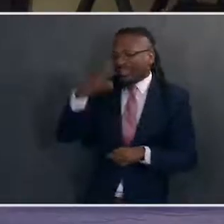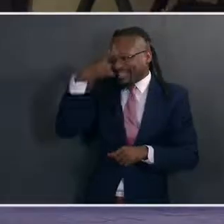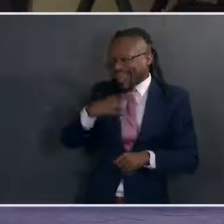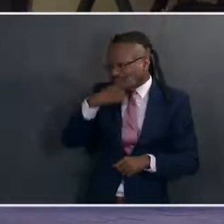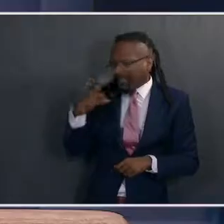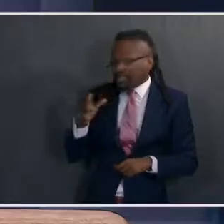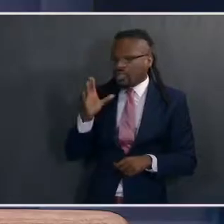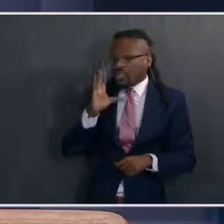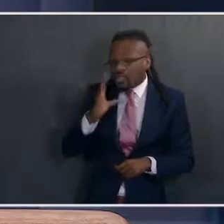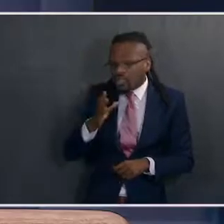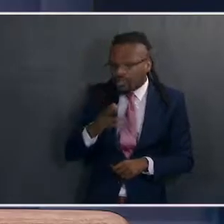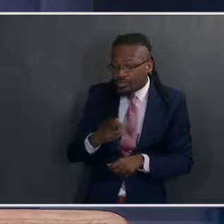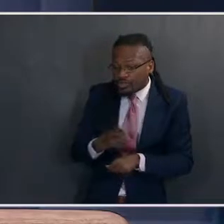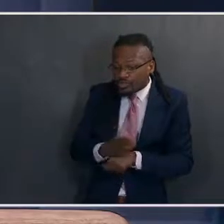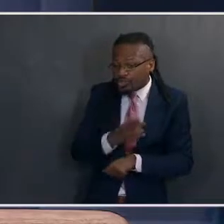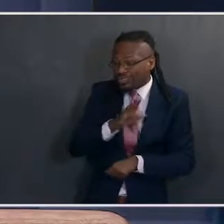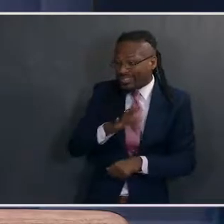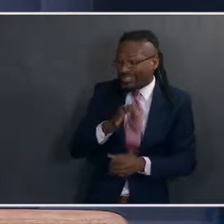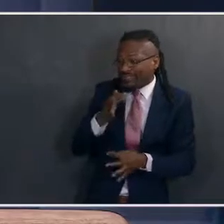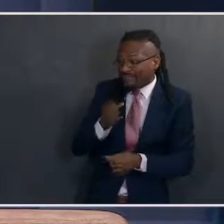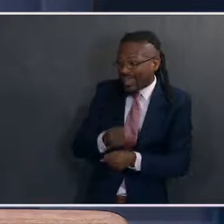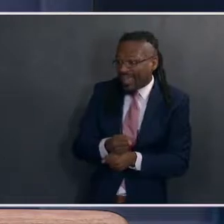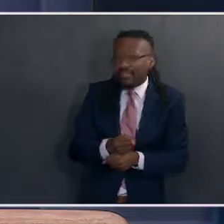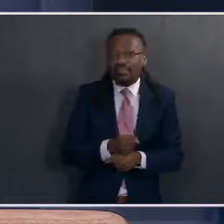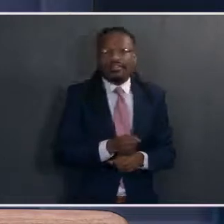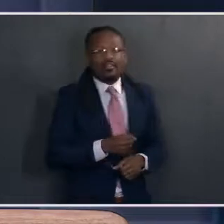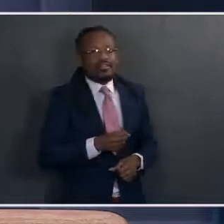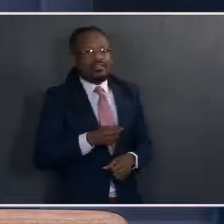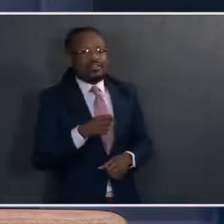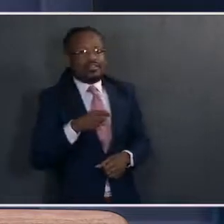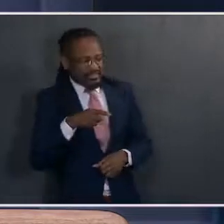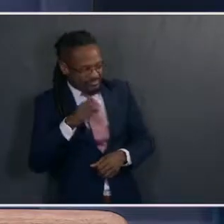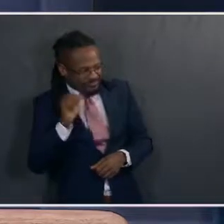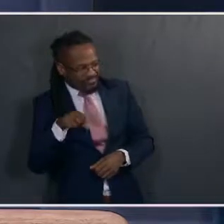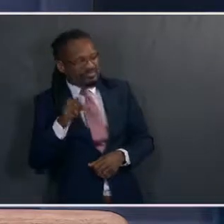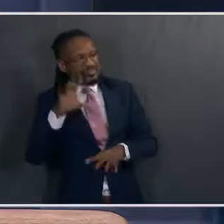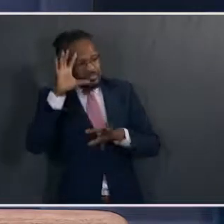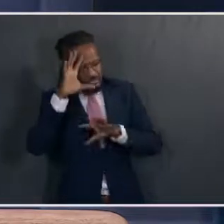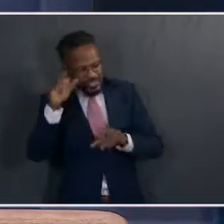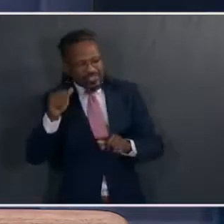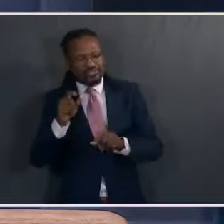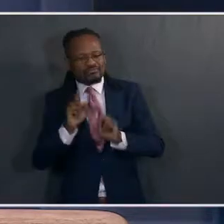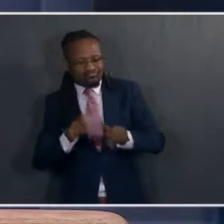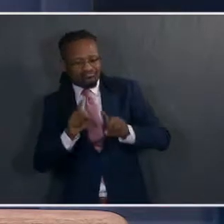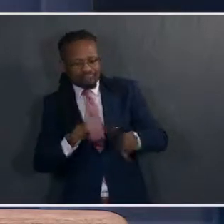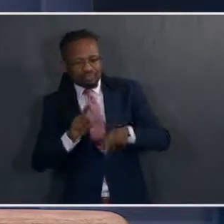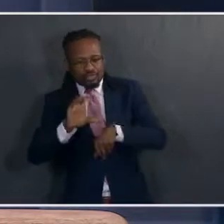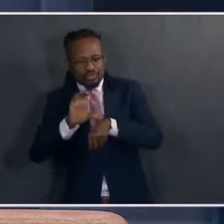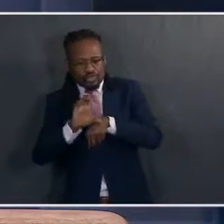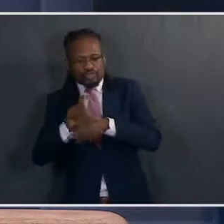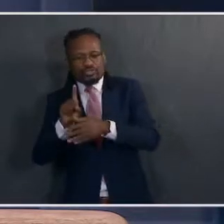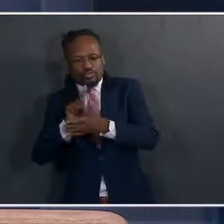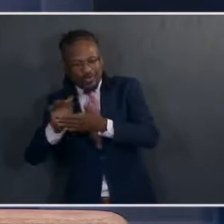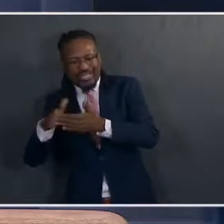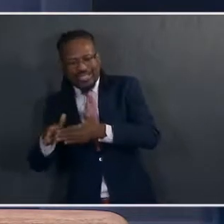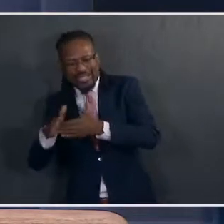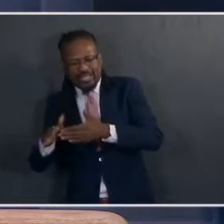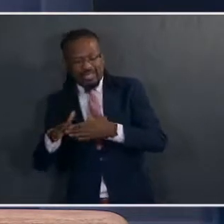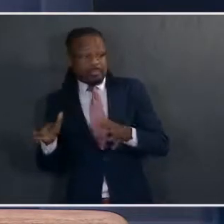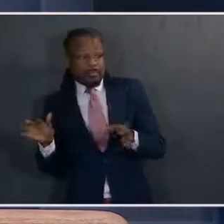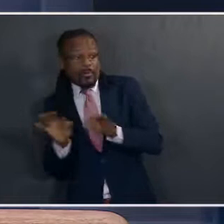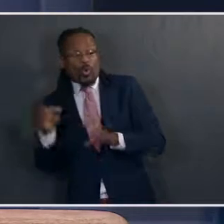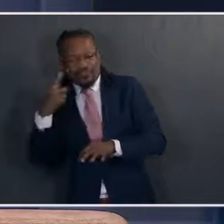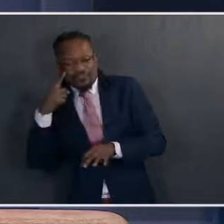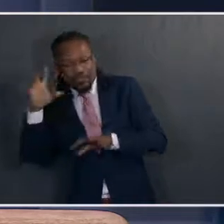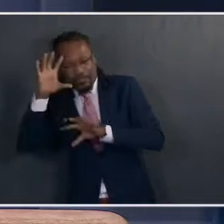making? He does attend church nearly every weekend, and that's something that's important to him personally and to his family. And